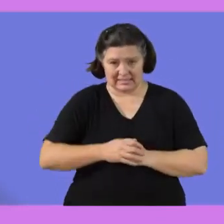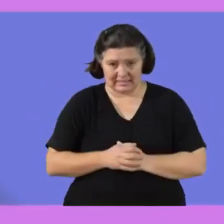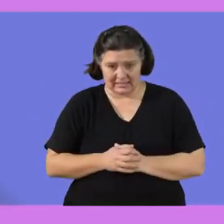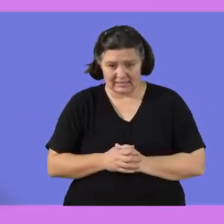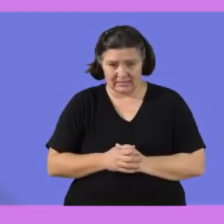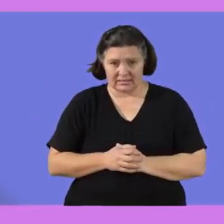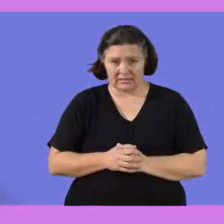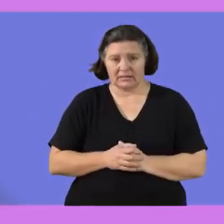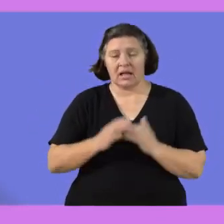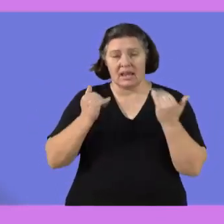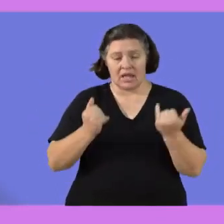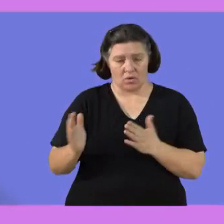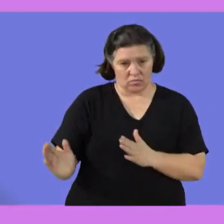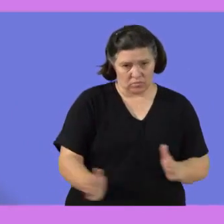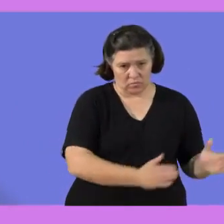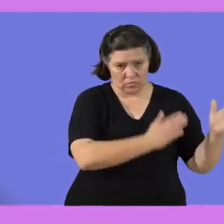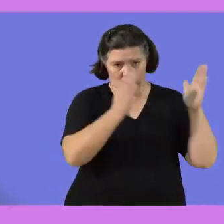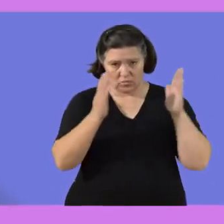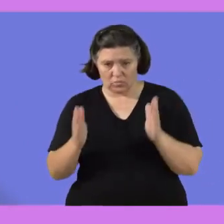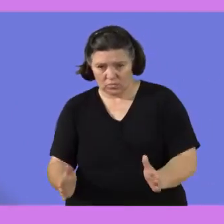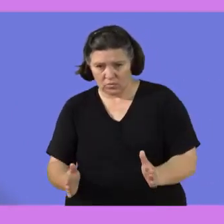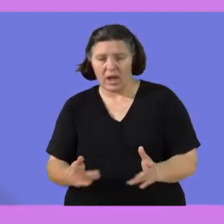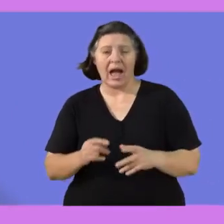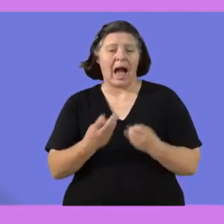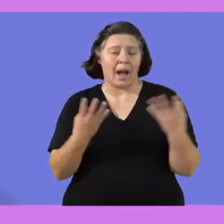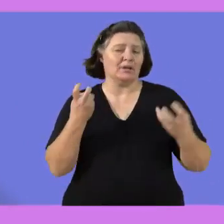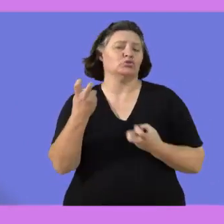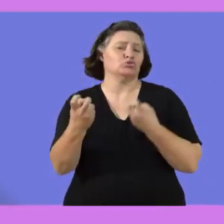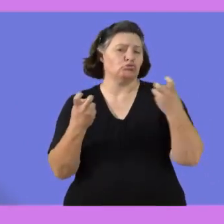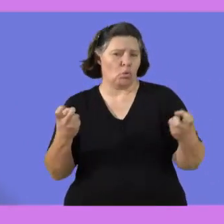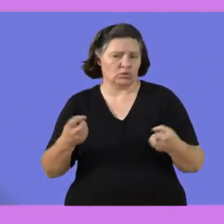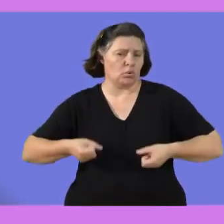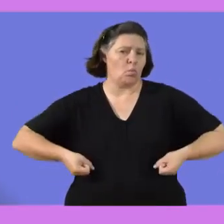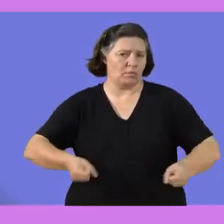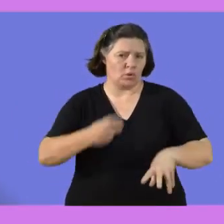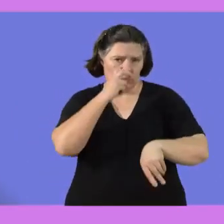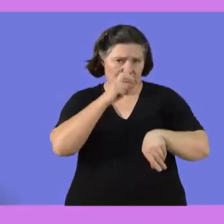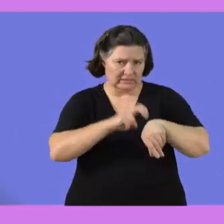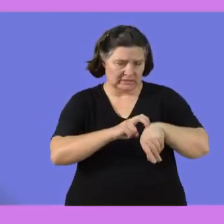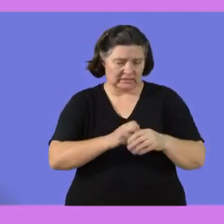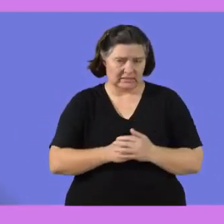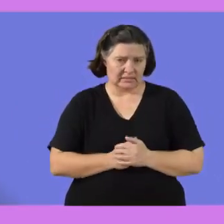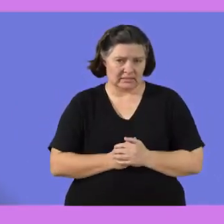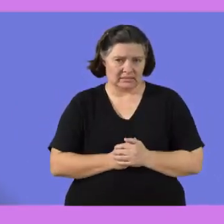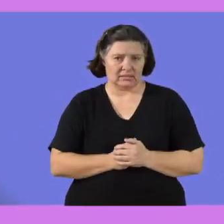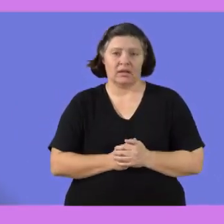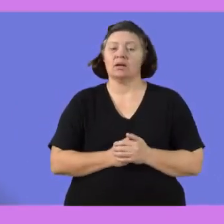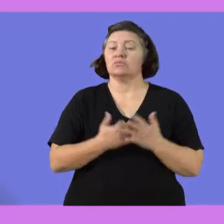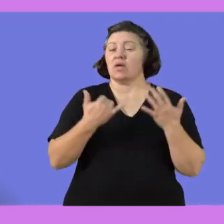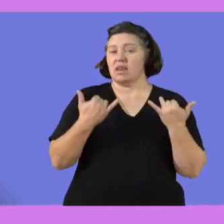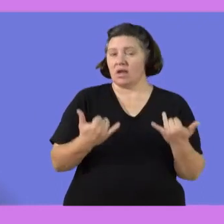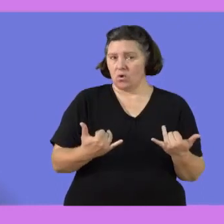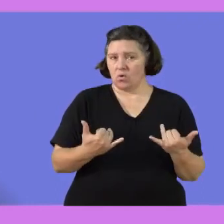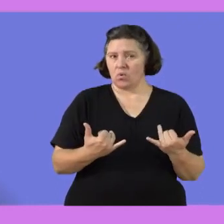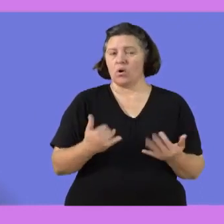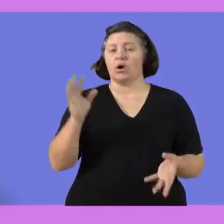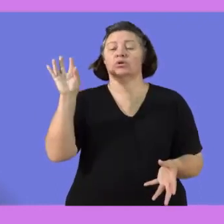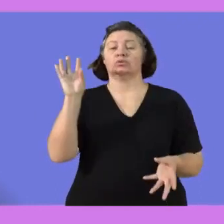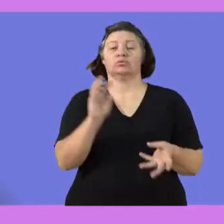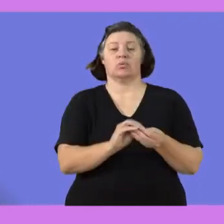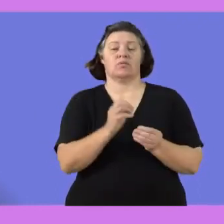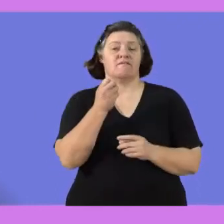of sand. Now let us calculate how many wheelbarrows of stones are needed. So now this